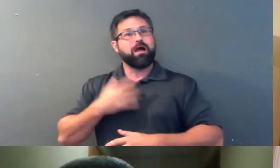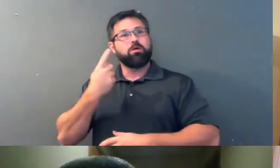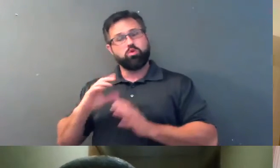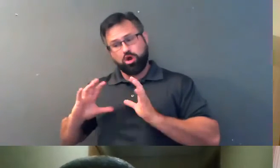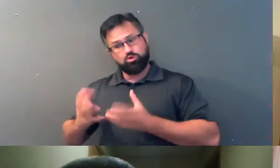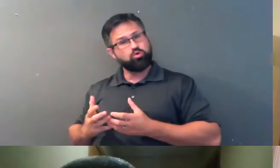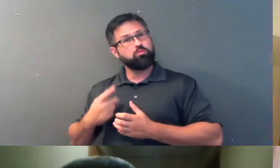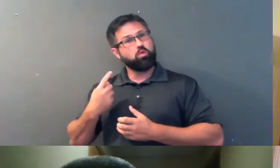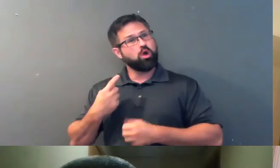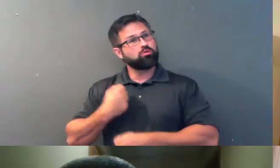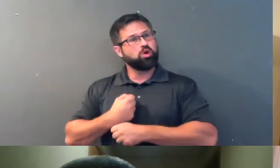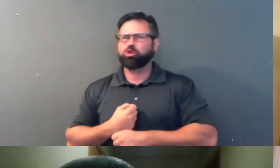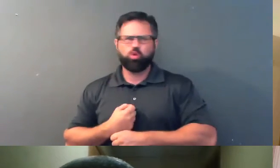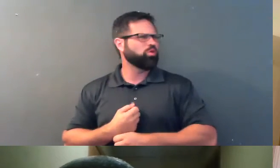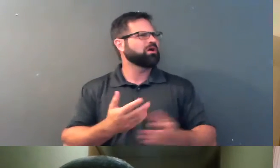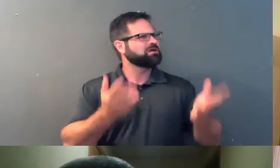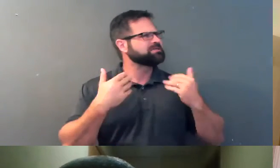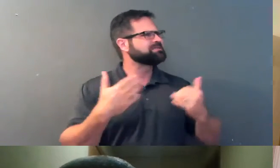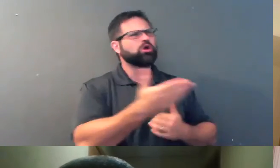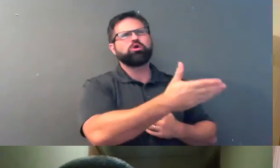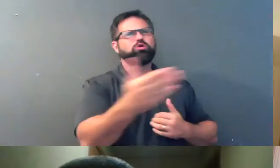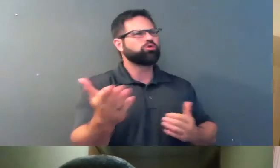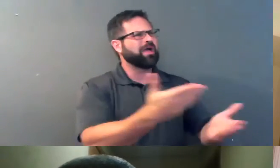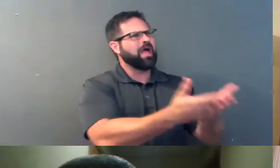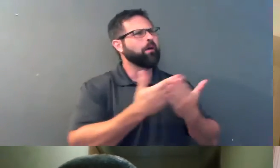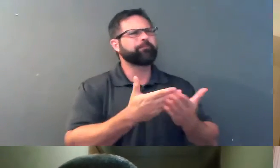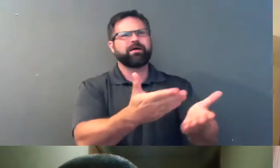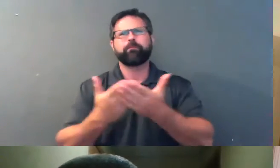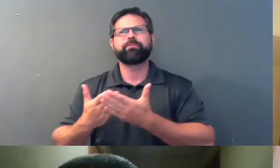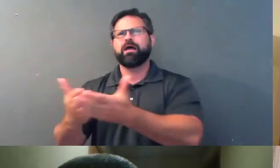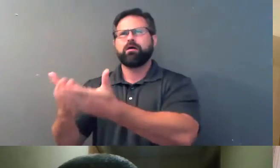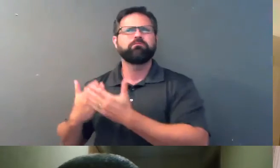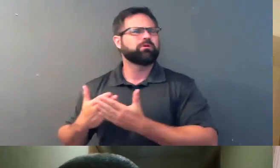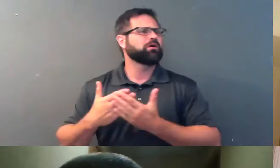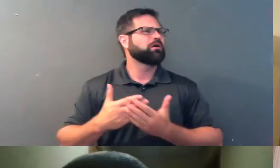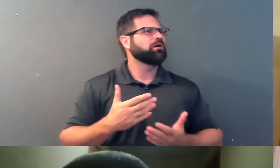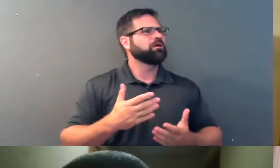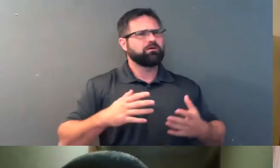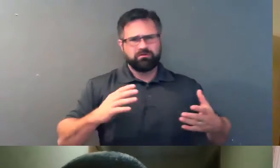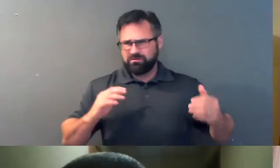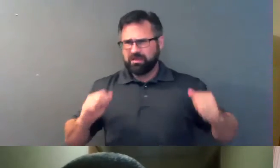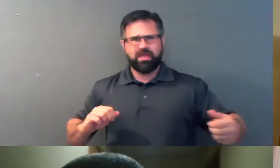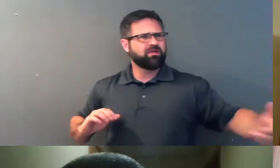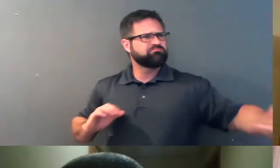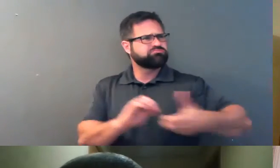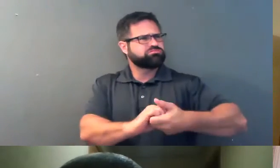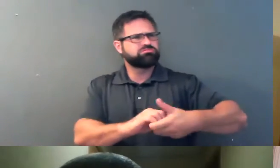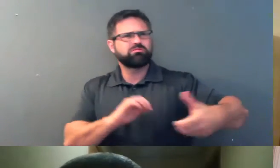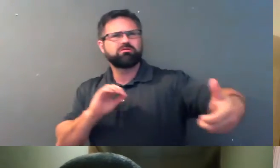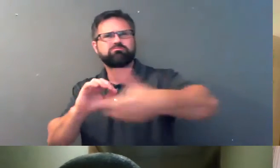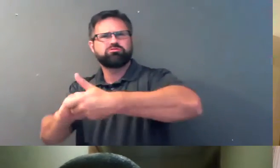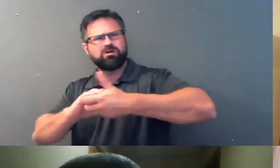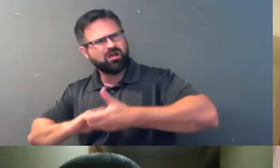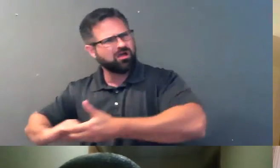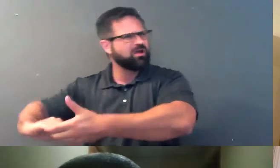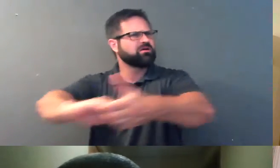can help to join us, so that together we can form a very formidable group in